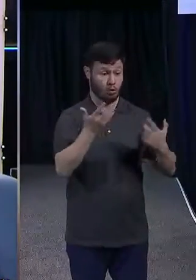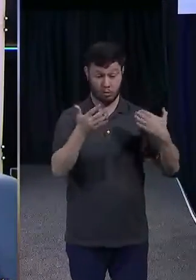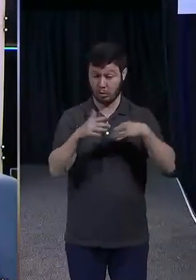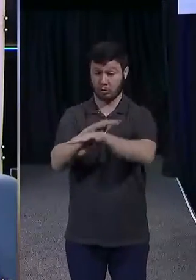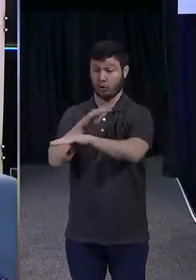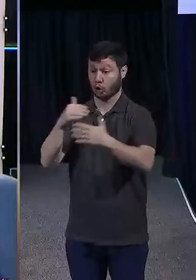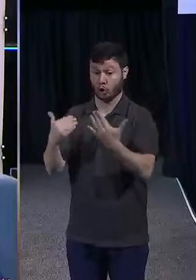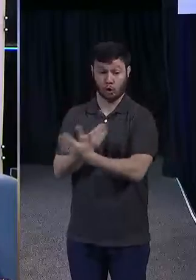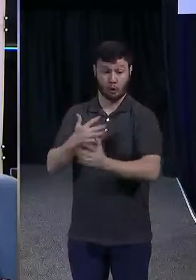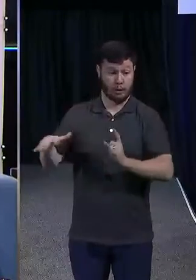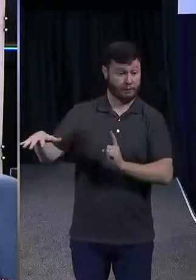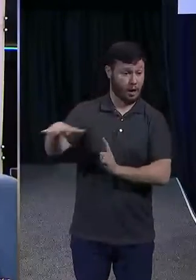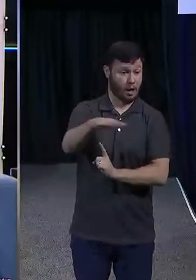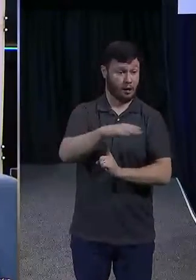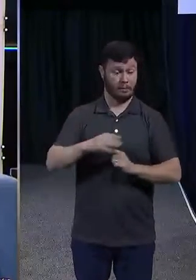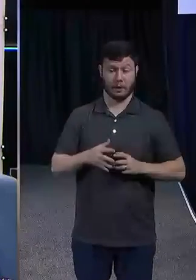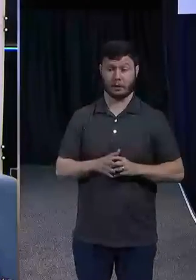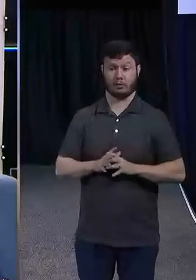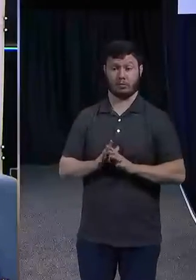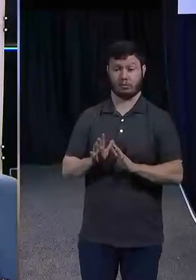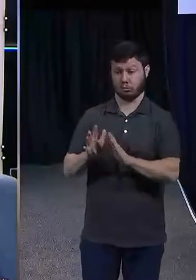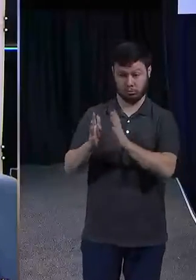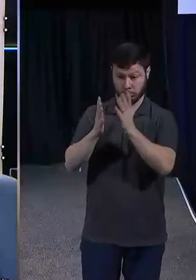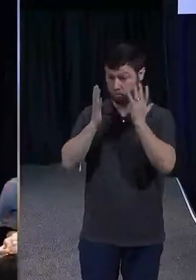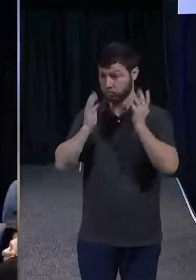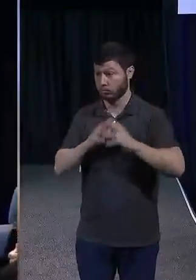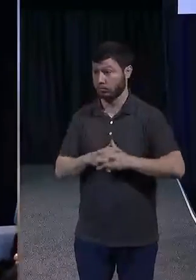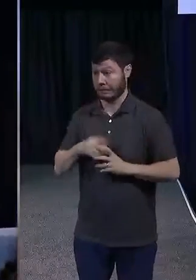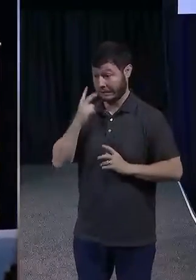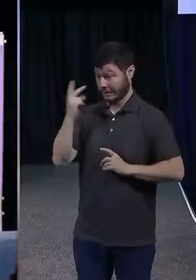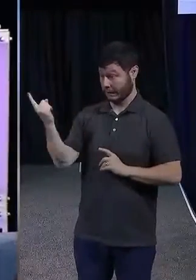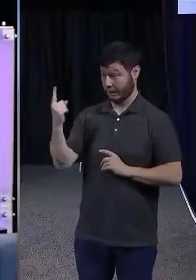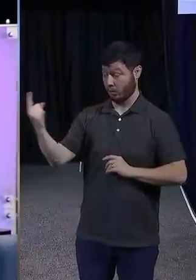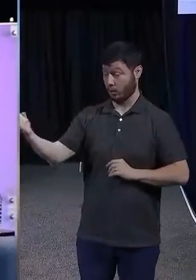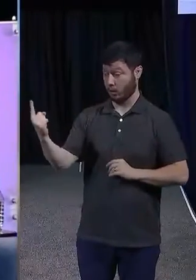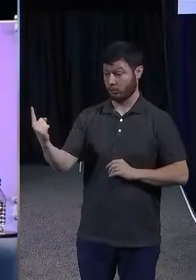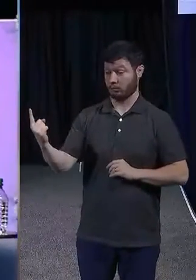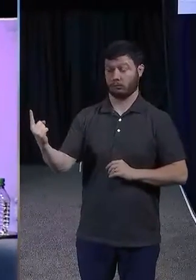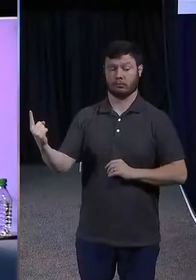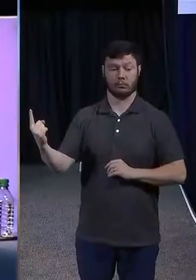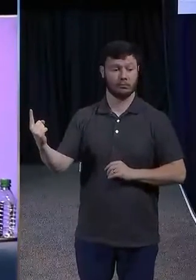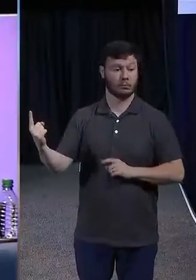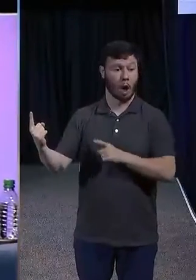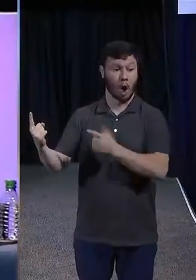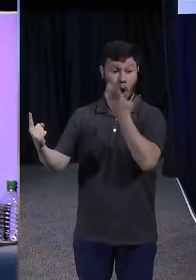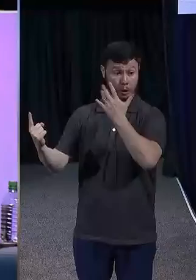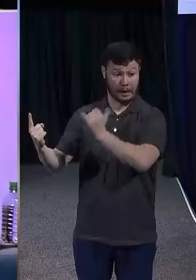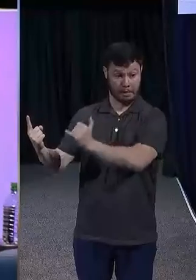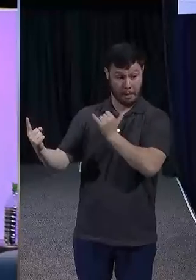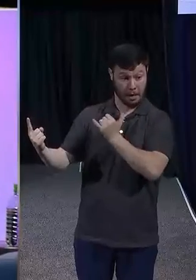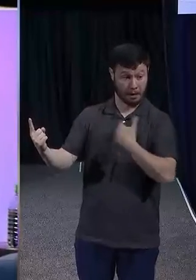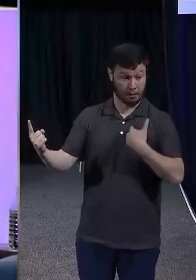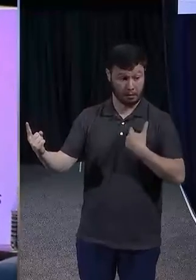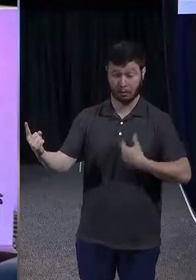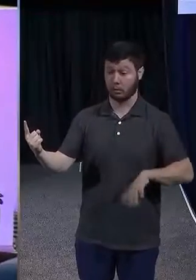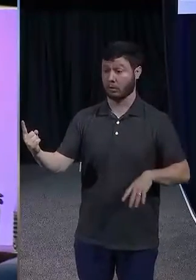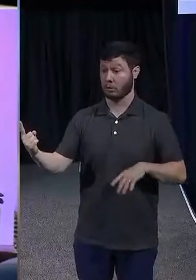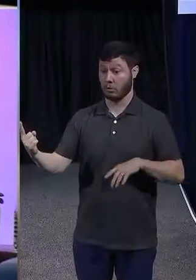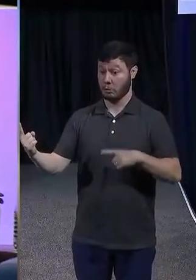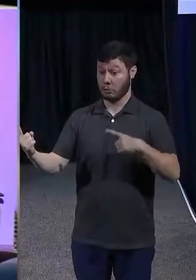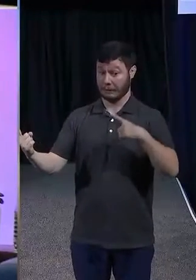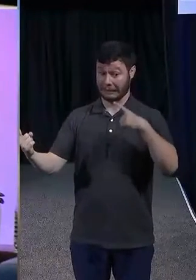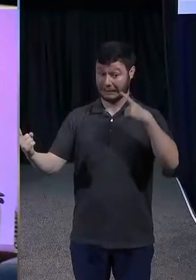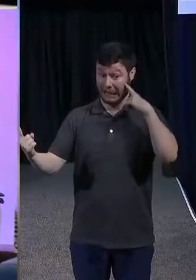new environment, when we walk in and see someone who looks like us or who sounds